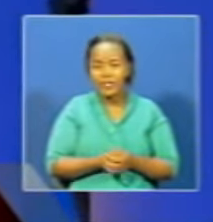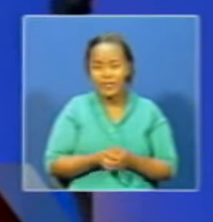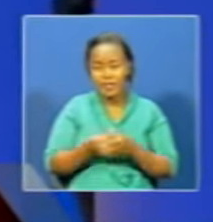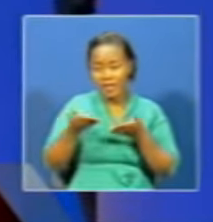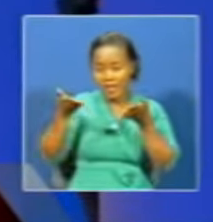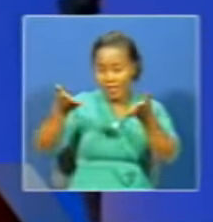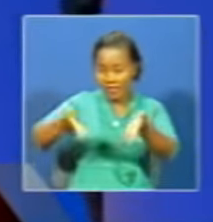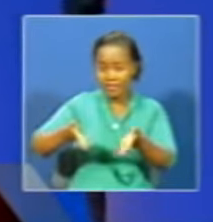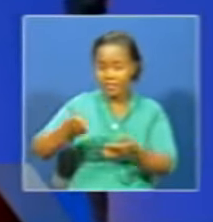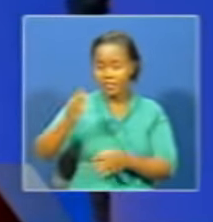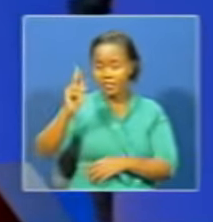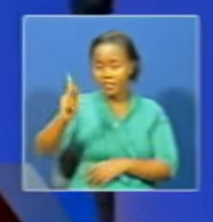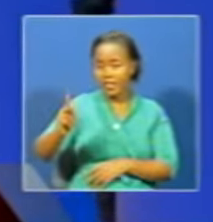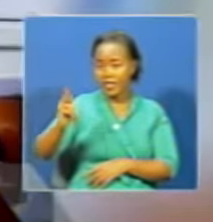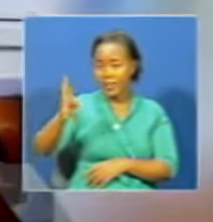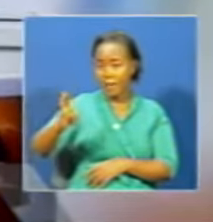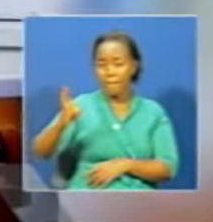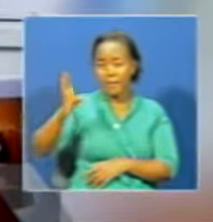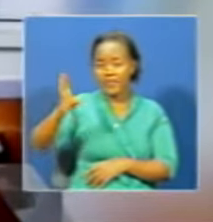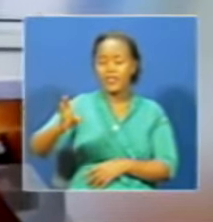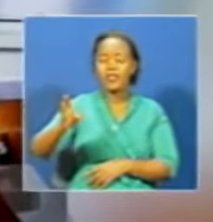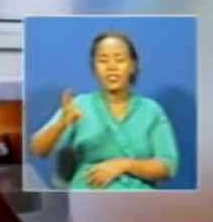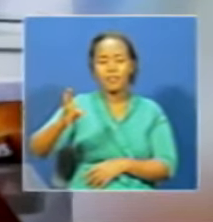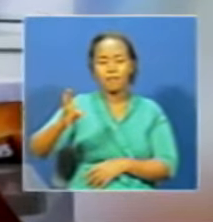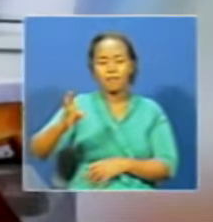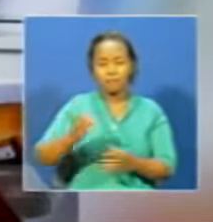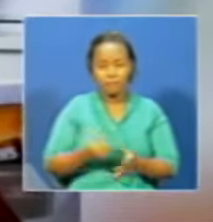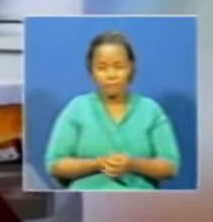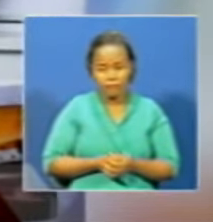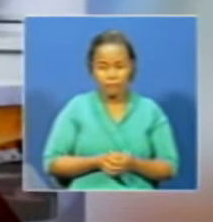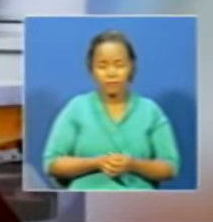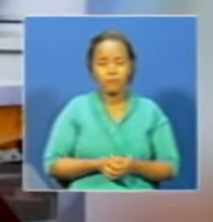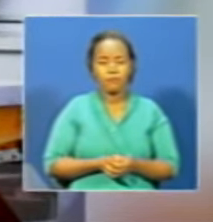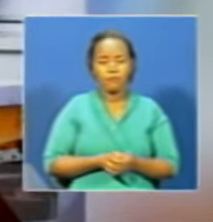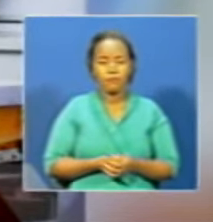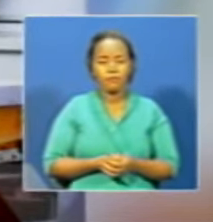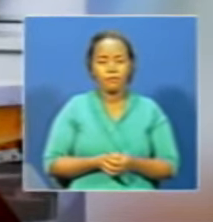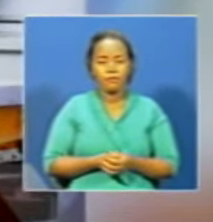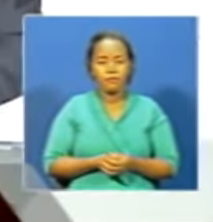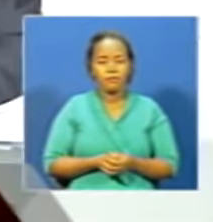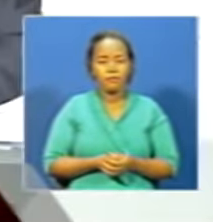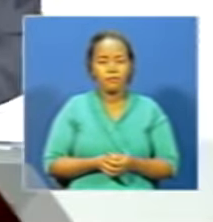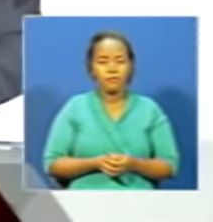is KBC. Irene Mchuma Odim, Channel One.